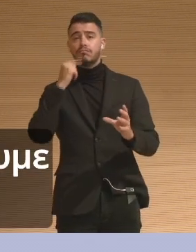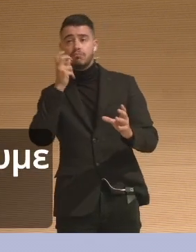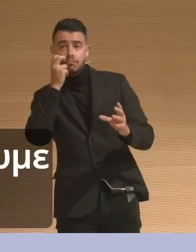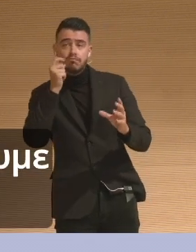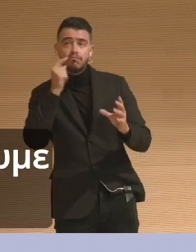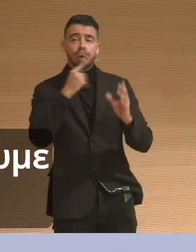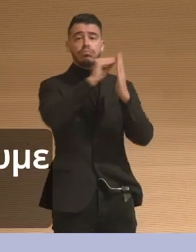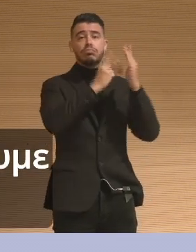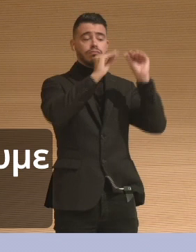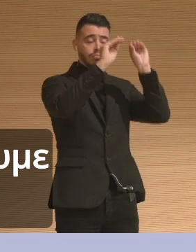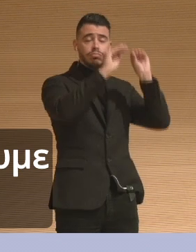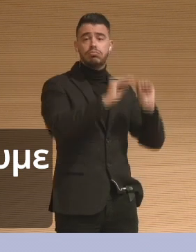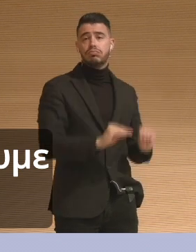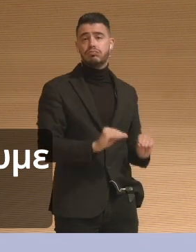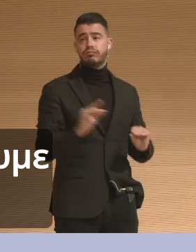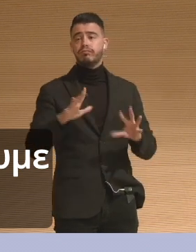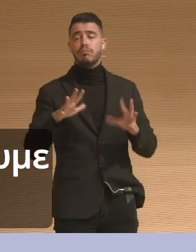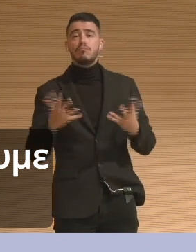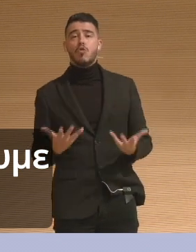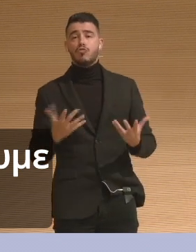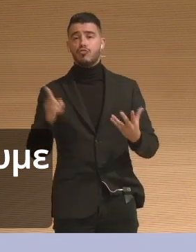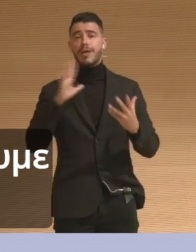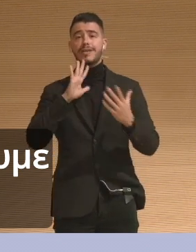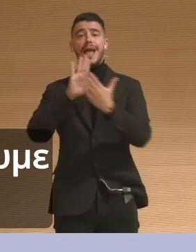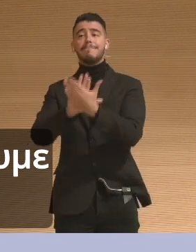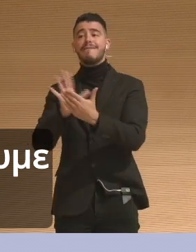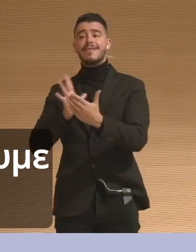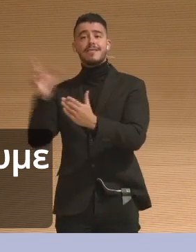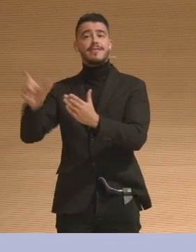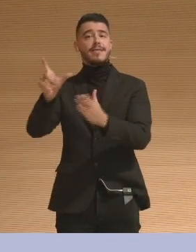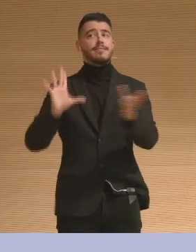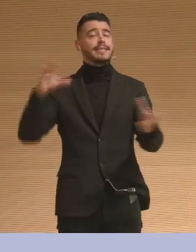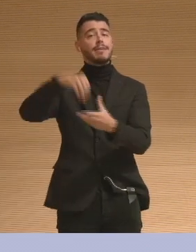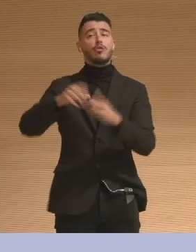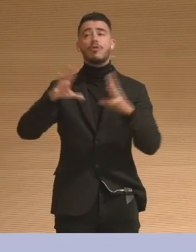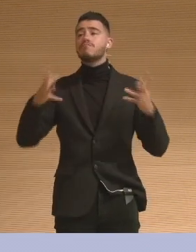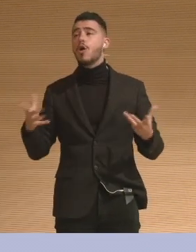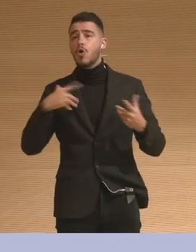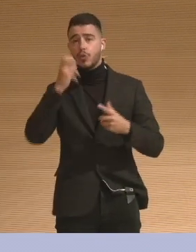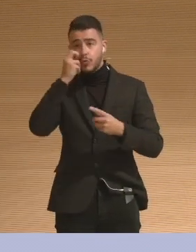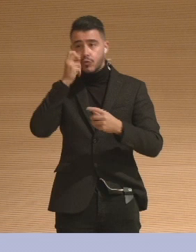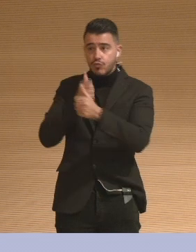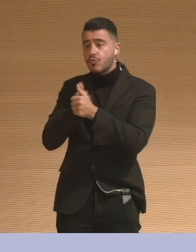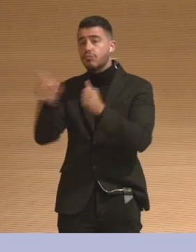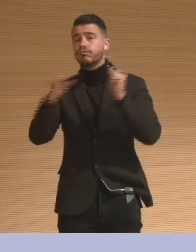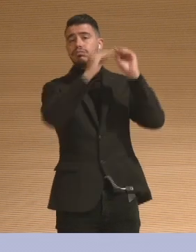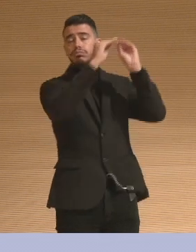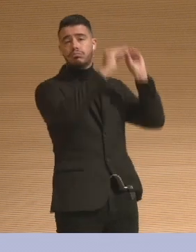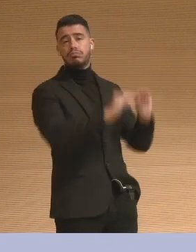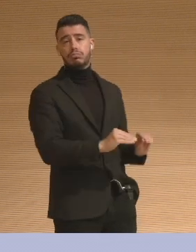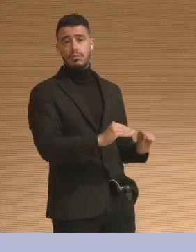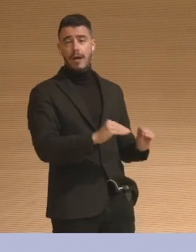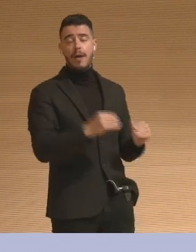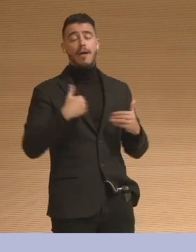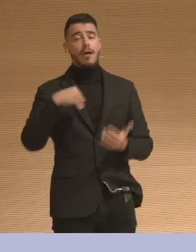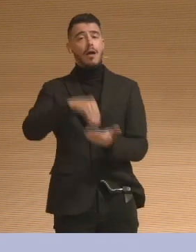For example, the Foundling Museum in London tells the story of the Foundling Hospital, where they looked after children, where the word